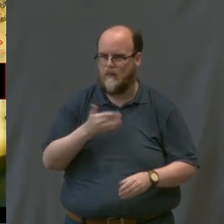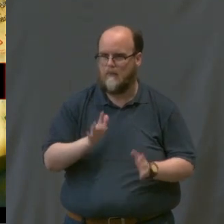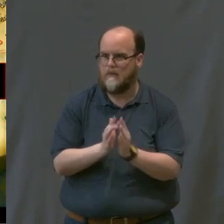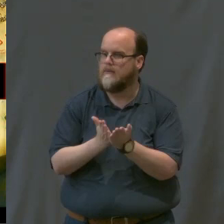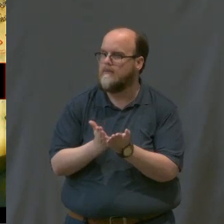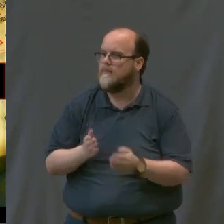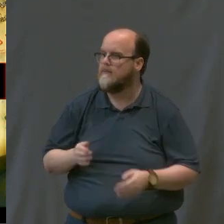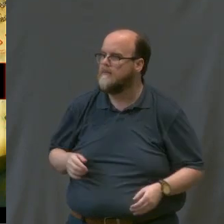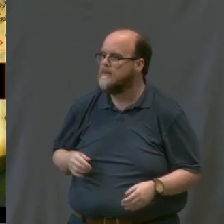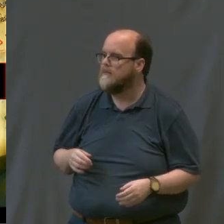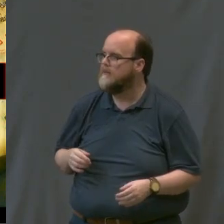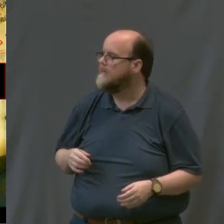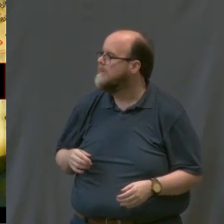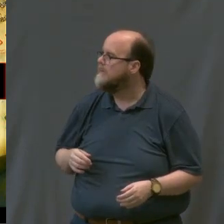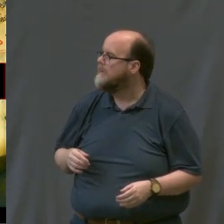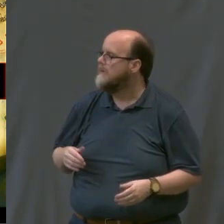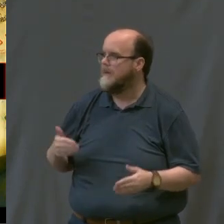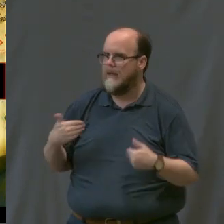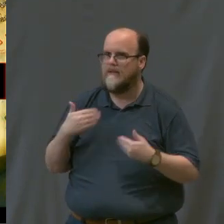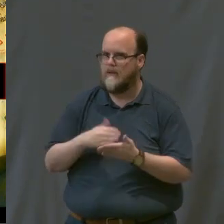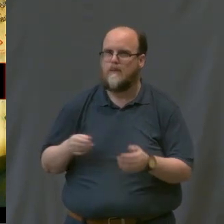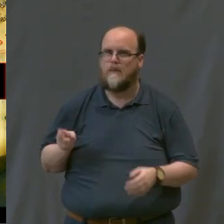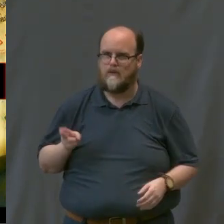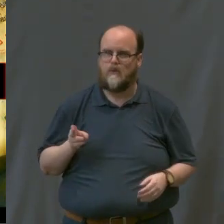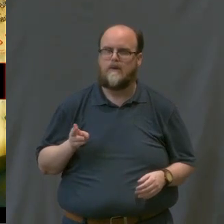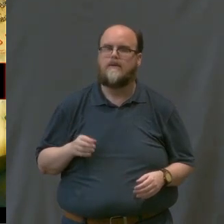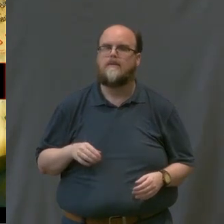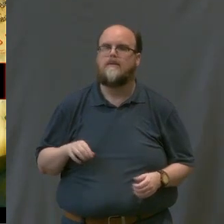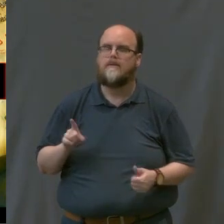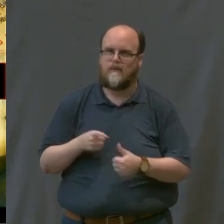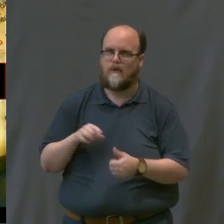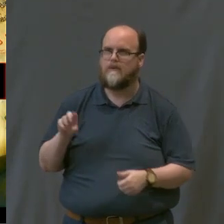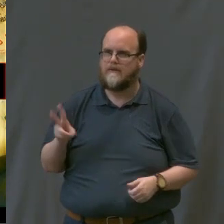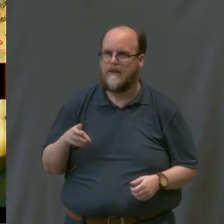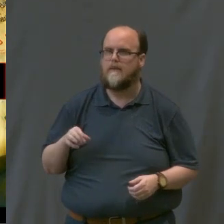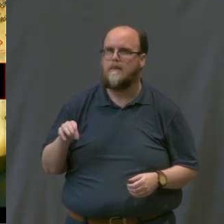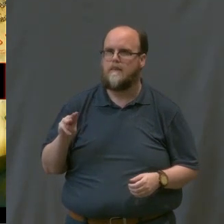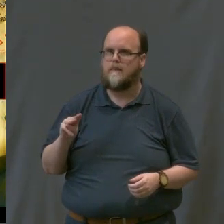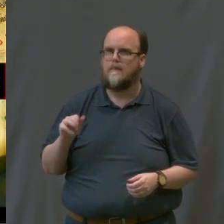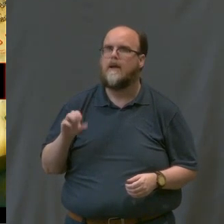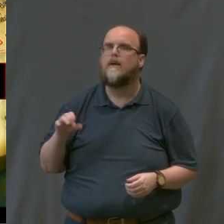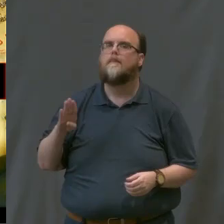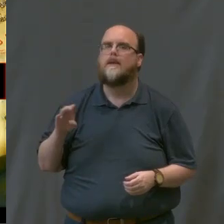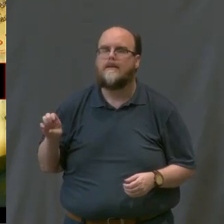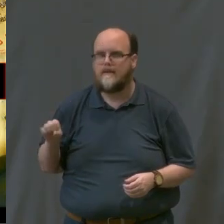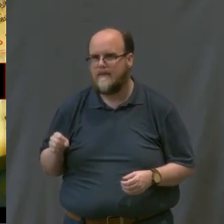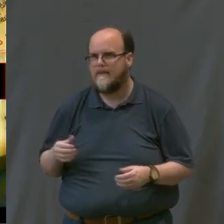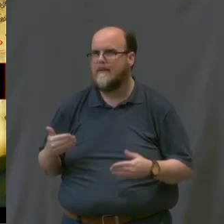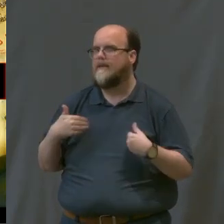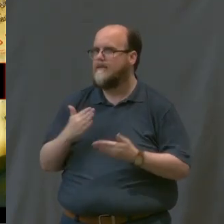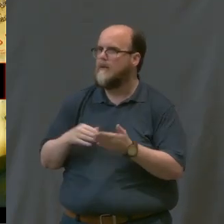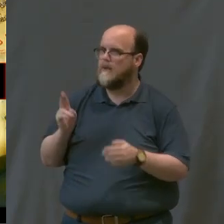canon. It's got some history in it. First and Second Maccabees does have some history in it that's probably